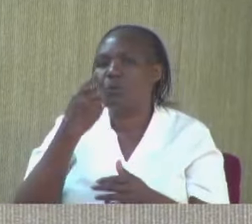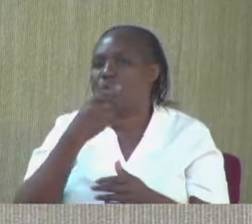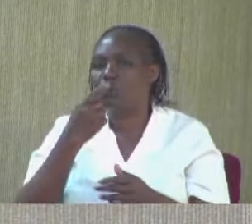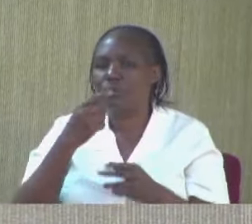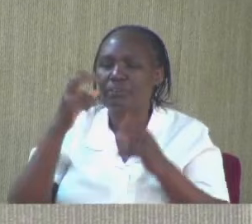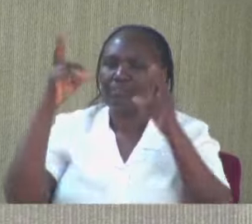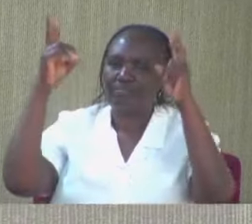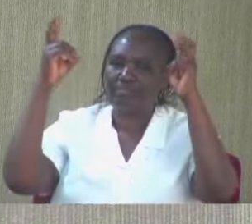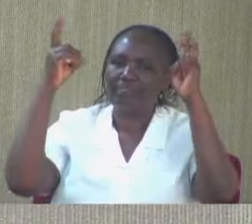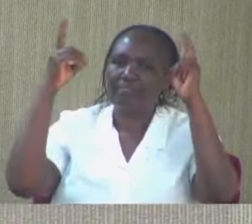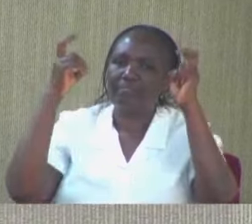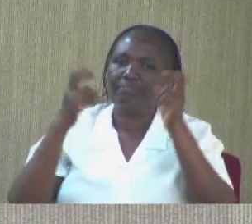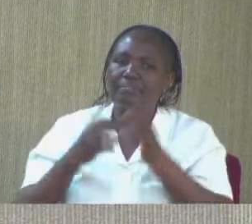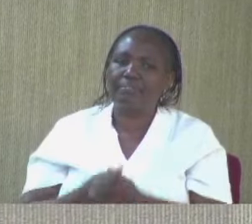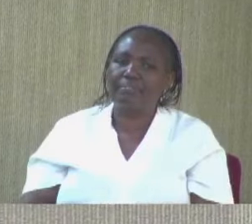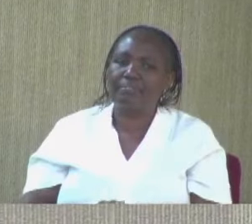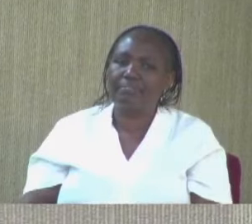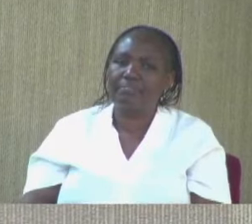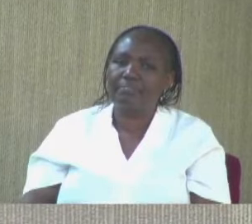devil.